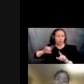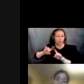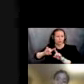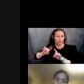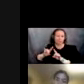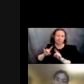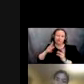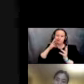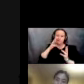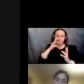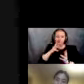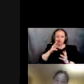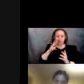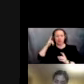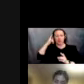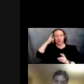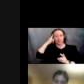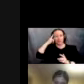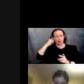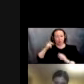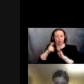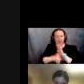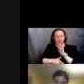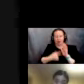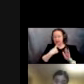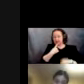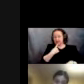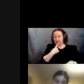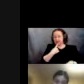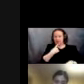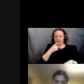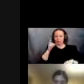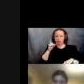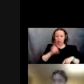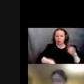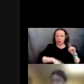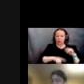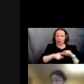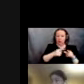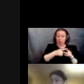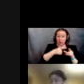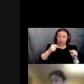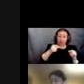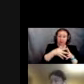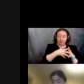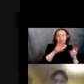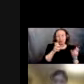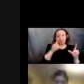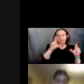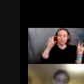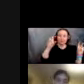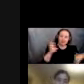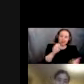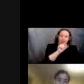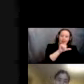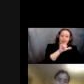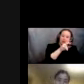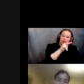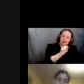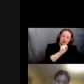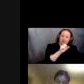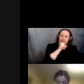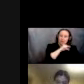Unfortunately, California law at the time prohibited Japanese Americans, or again, aliens ineligible for citizenship, from